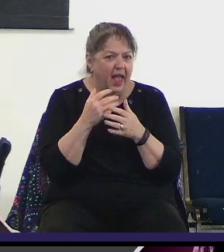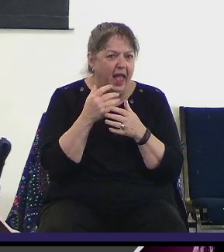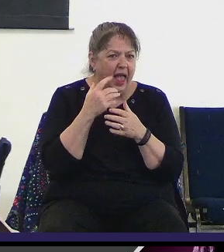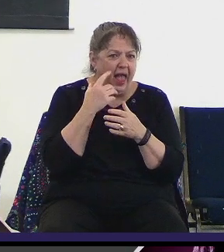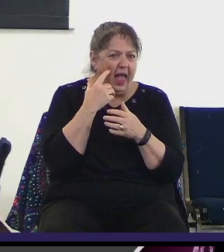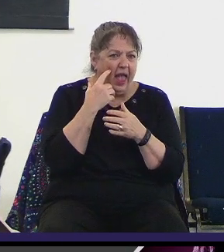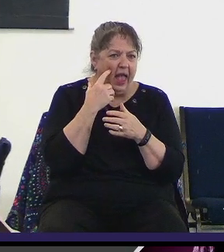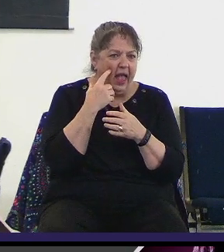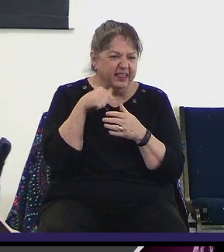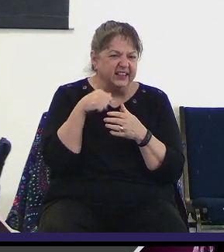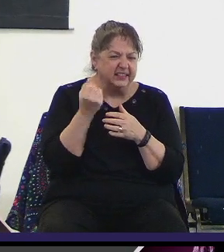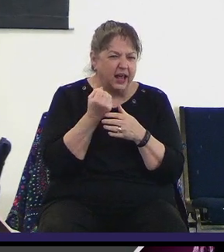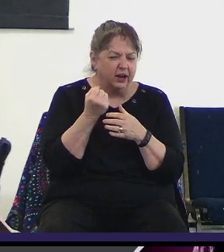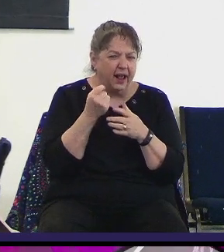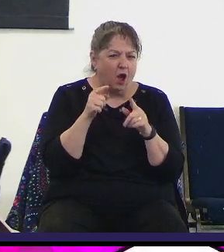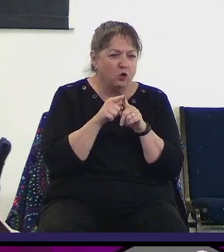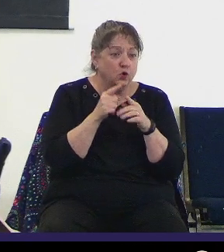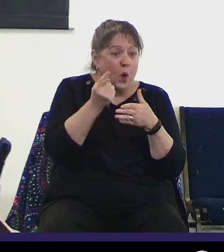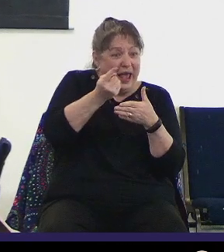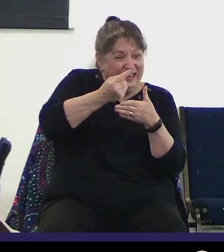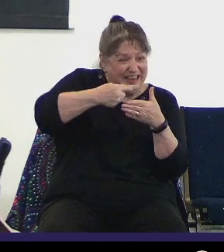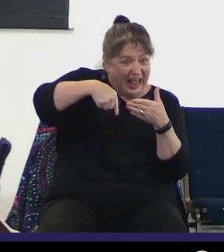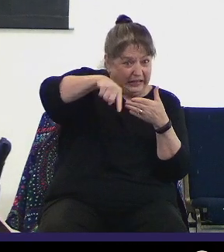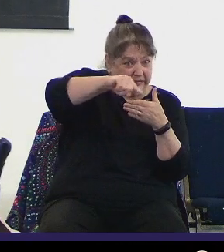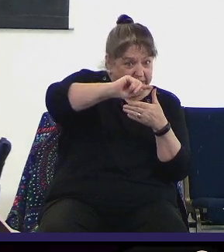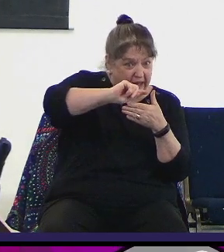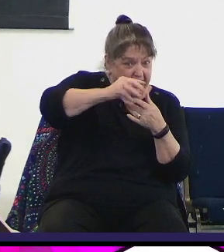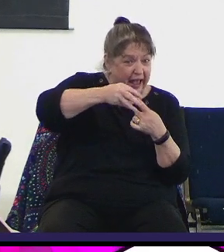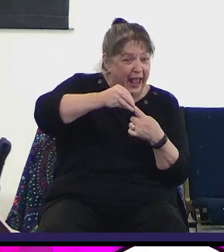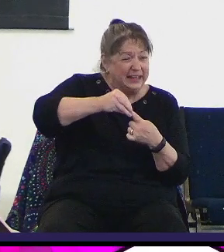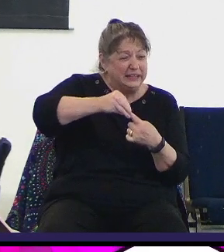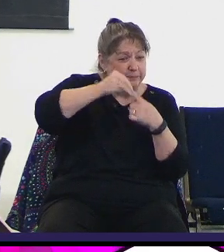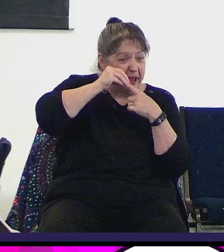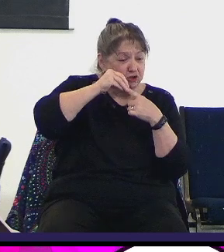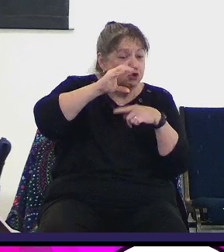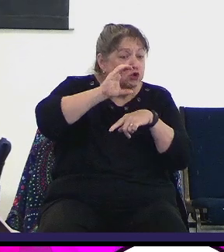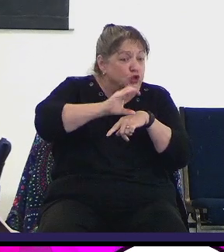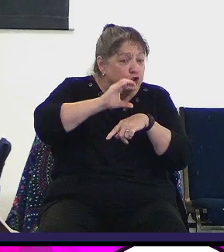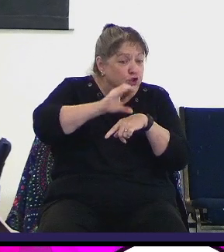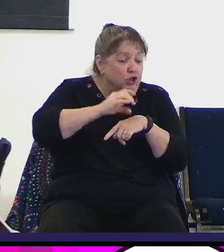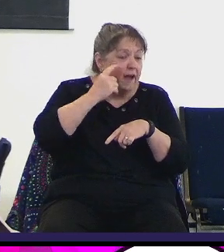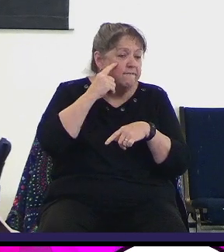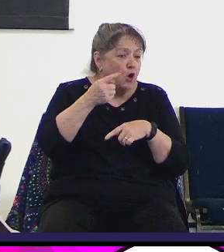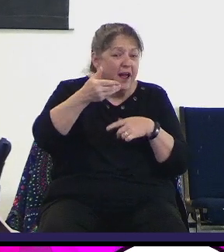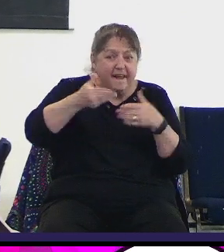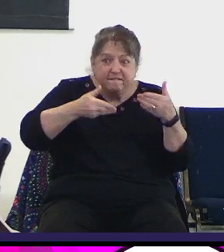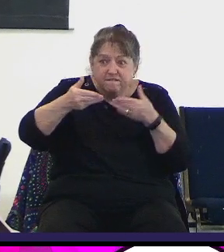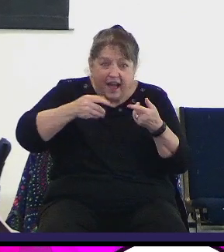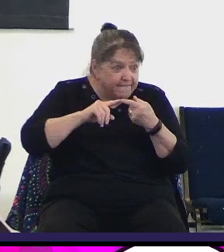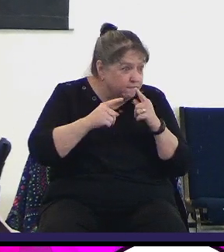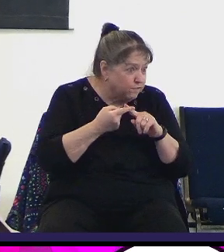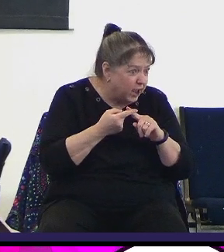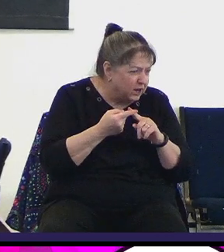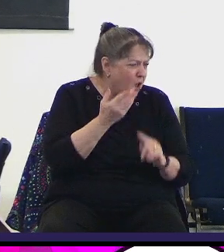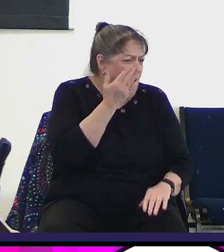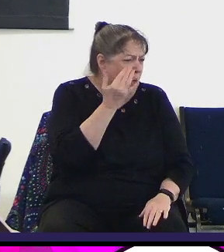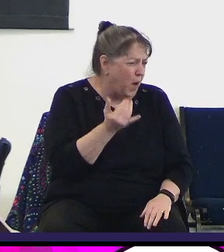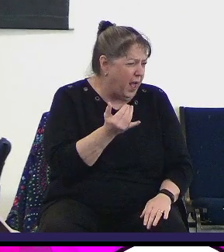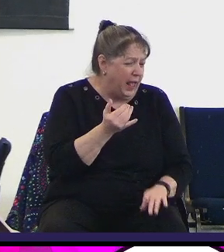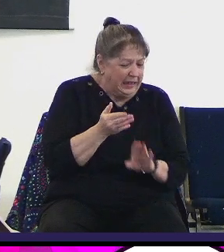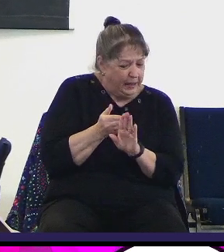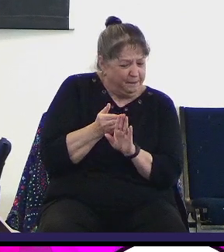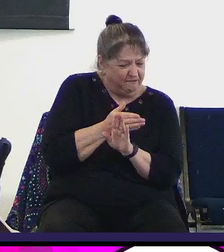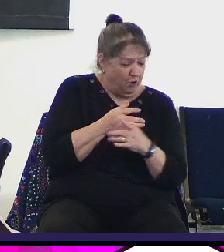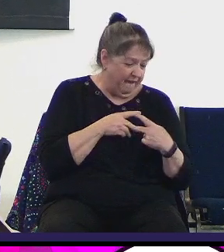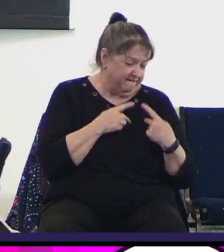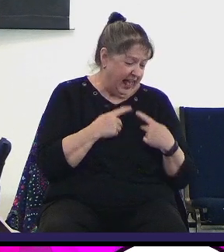our special pre-Valentine Day Invite a Friend service. So please consider inviting